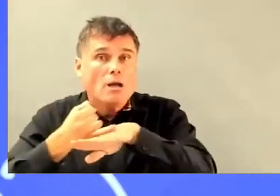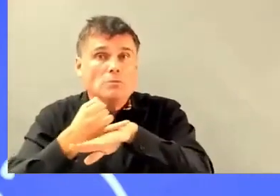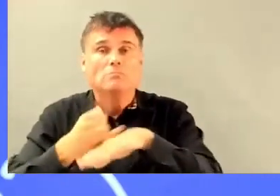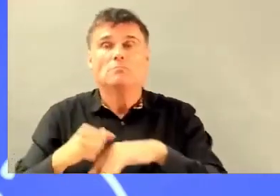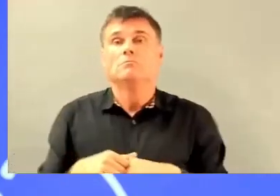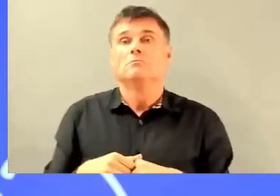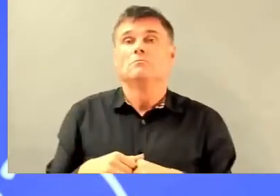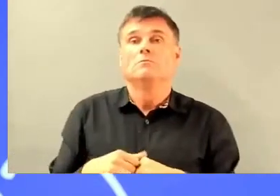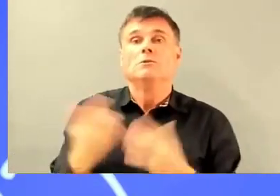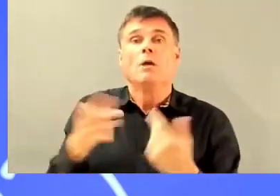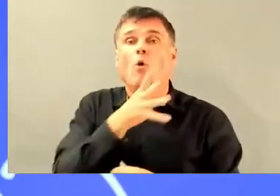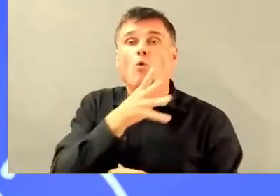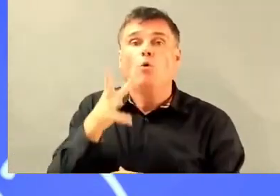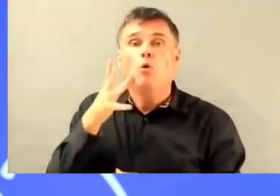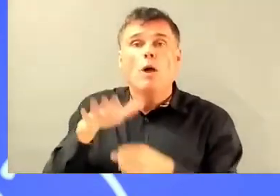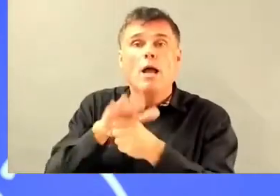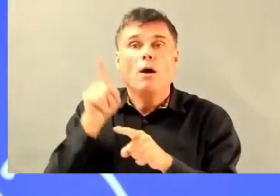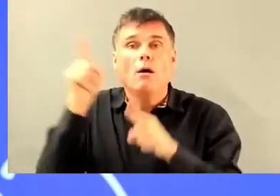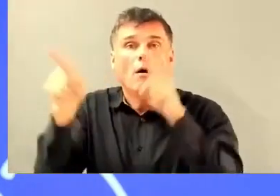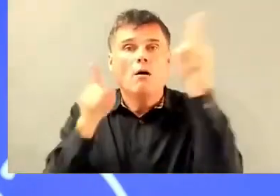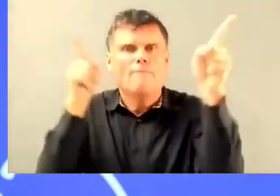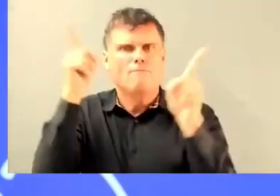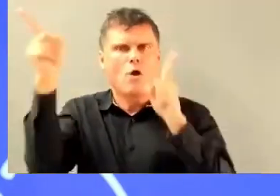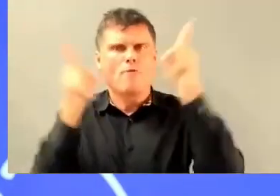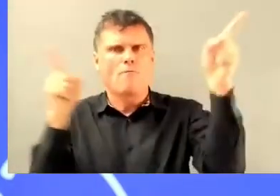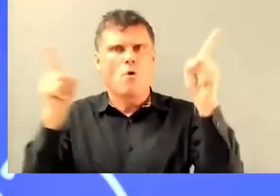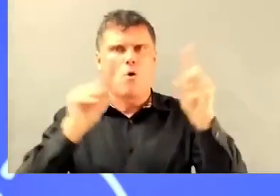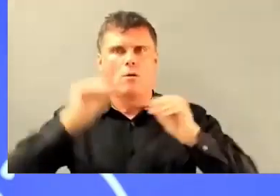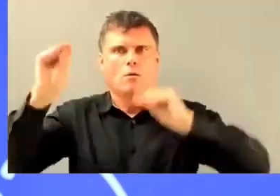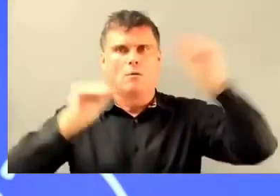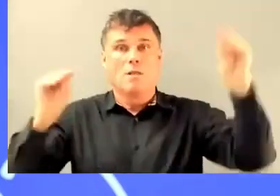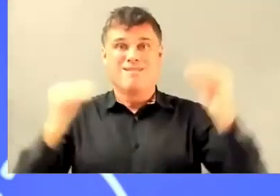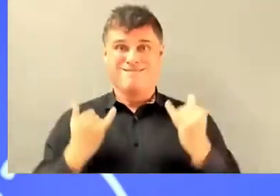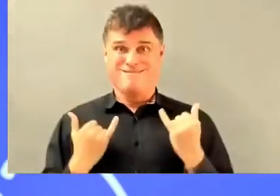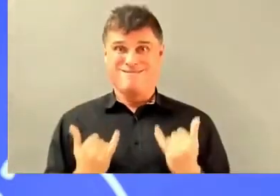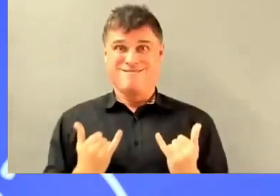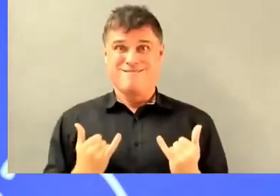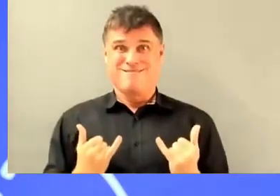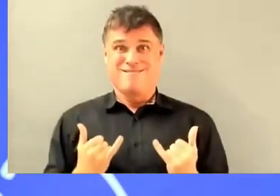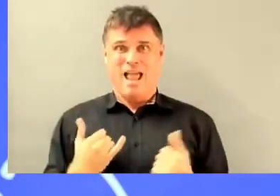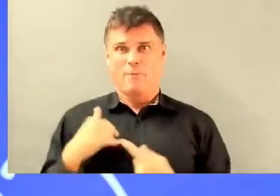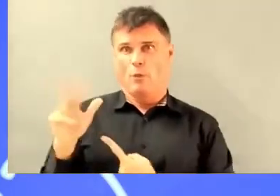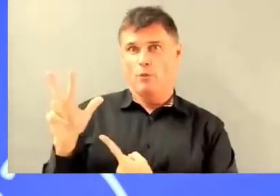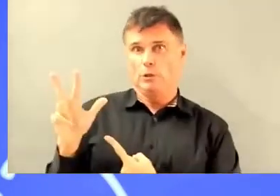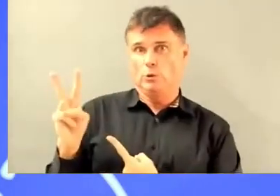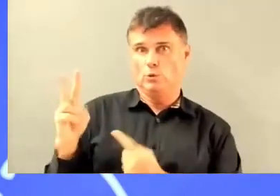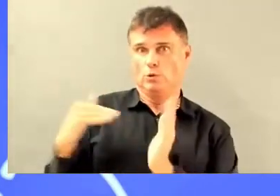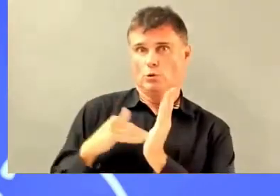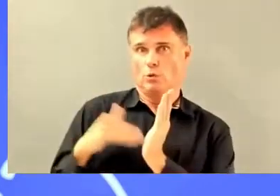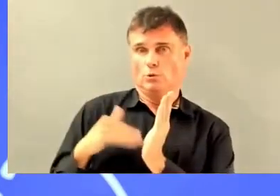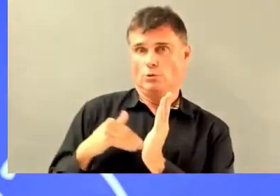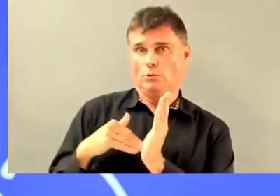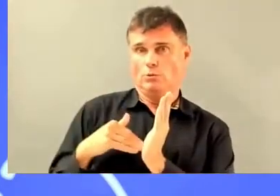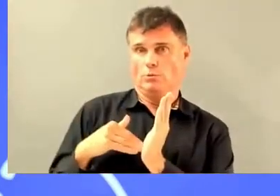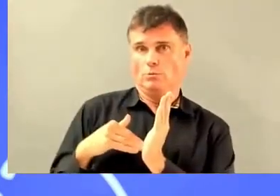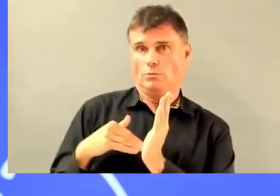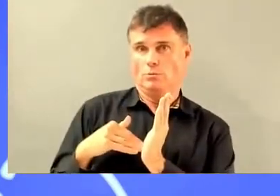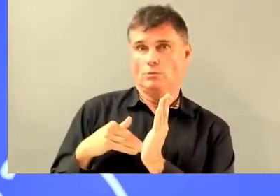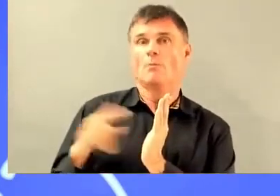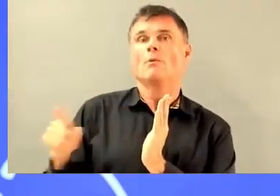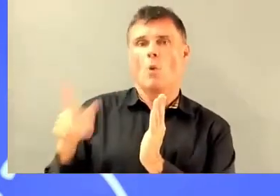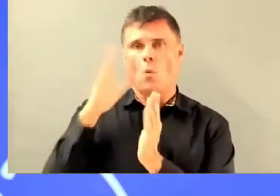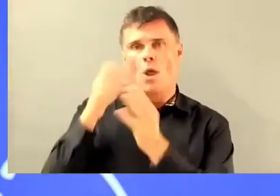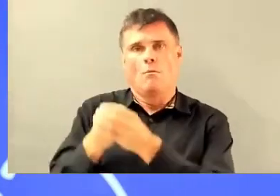Vancouver Island. So currently there's 32 spaces in the program. It will build to 96. Of those 32 spaces,